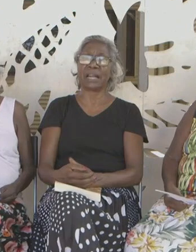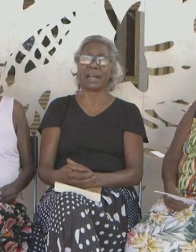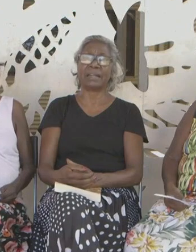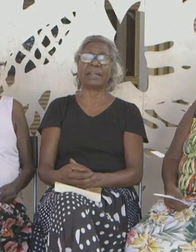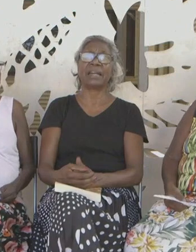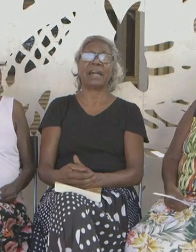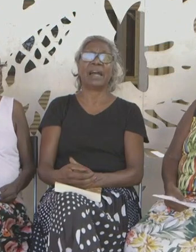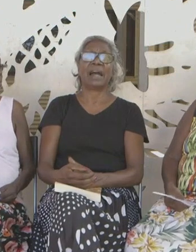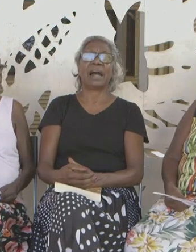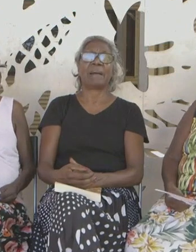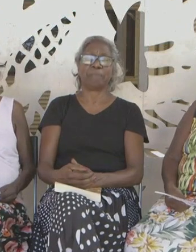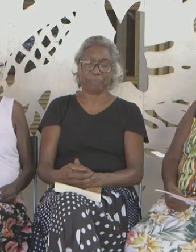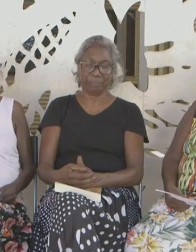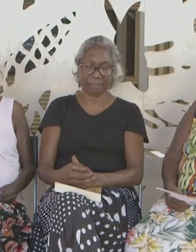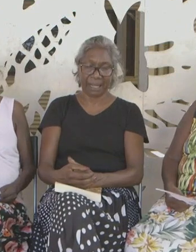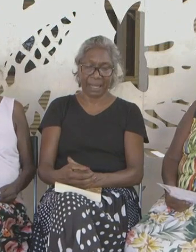its kind.